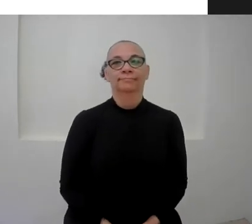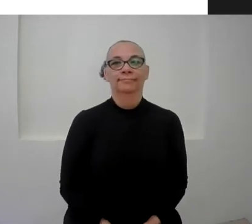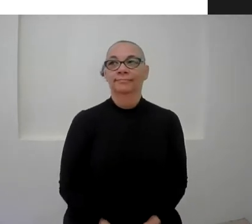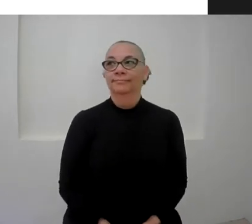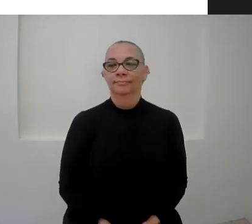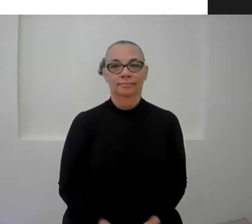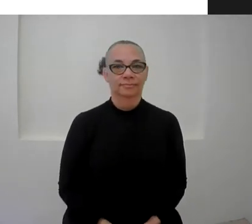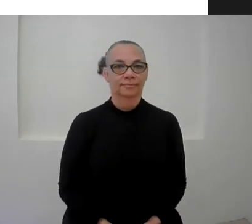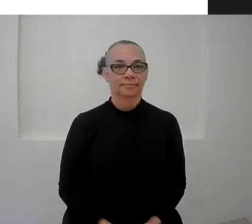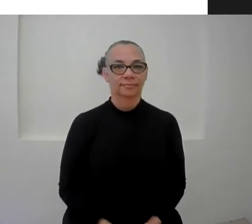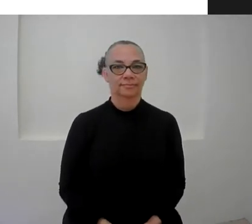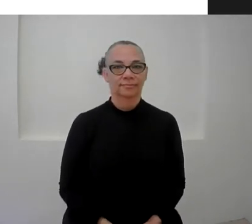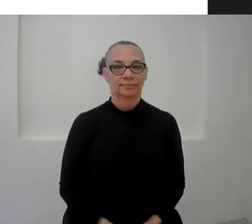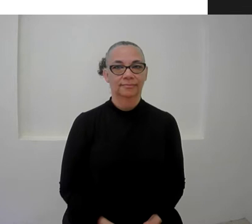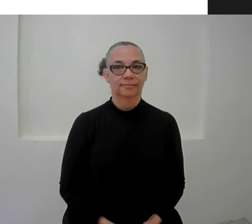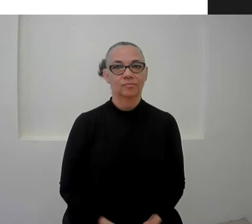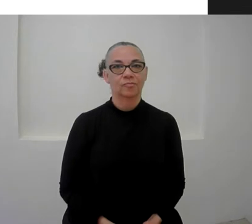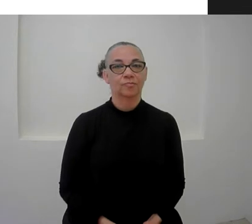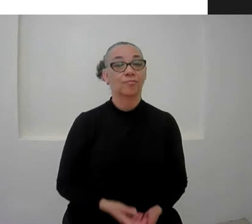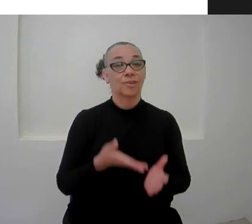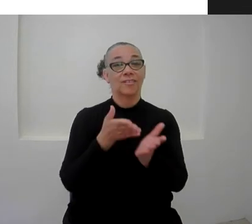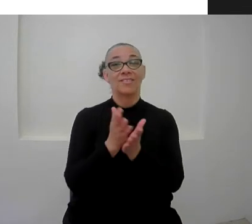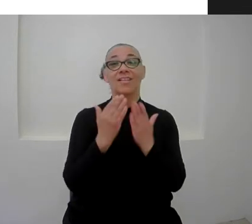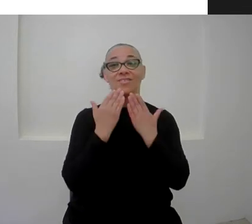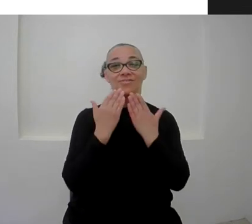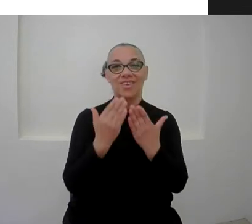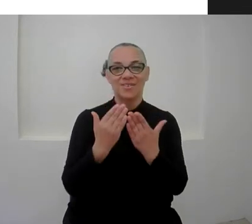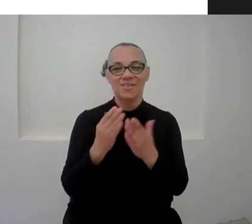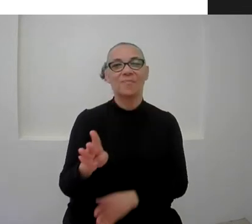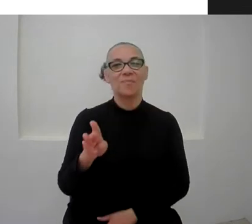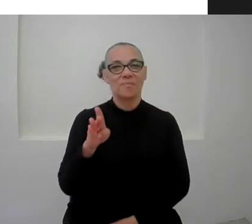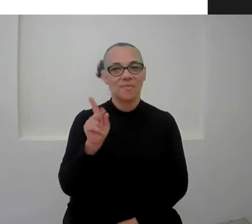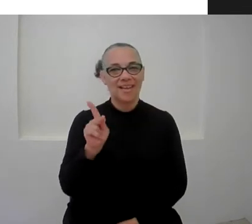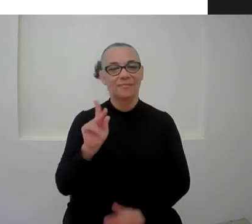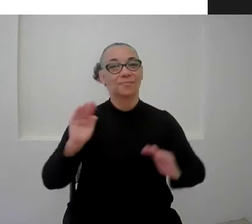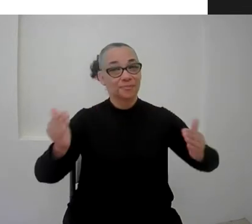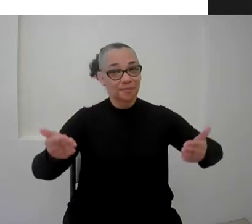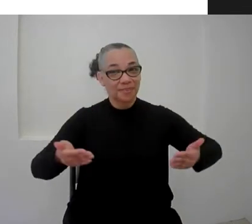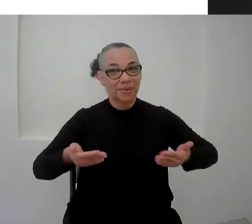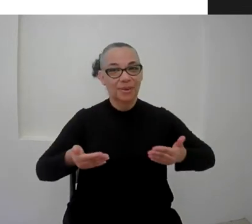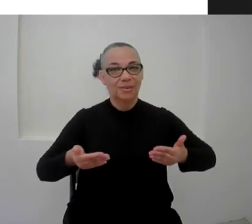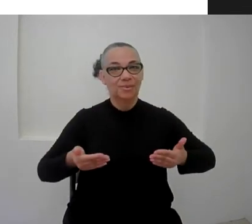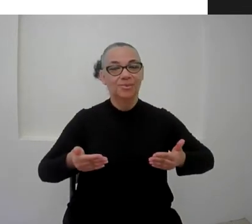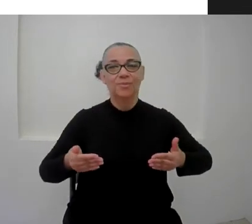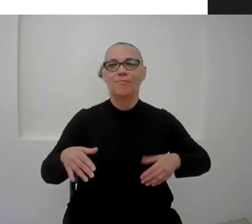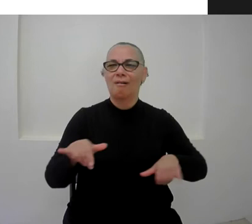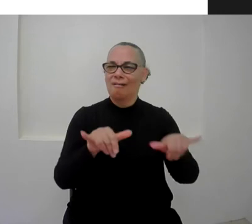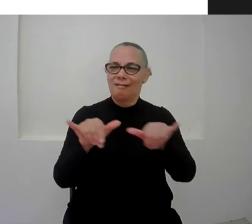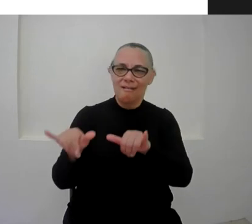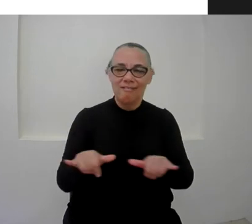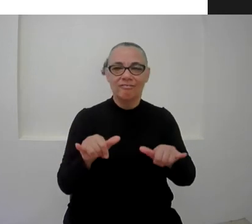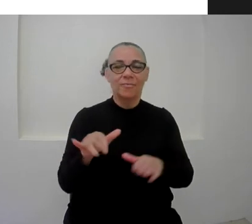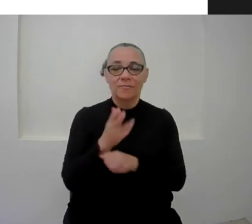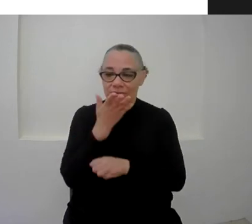Welcome. All right, thank you for coming back, or welcome to Common Ground